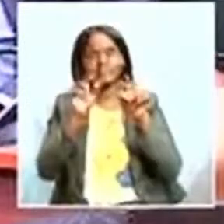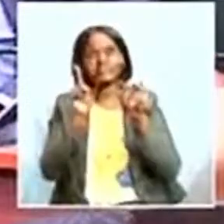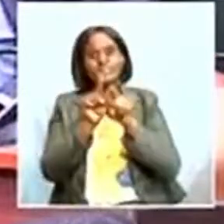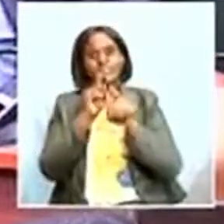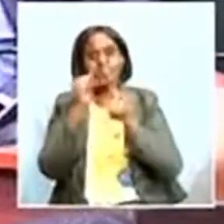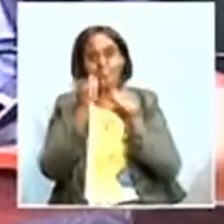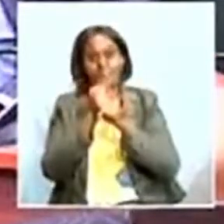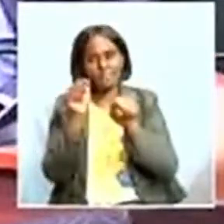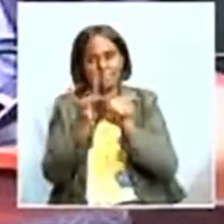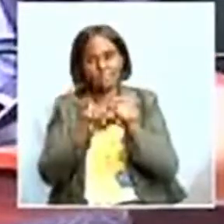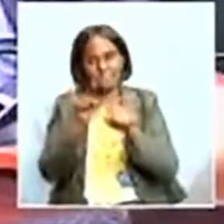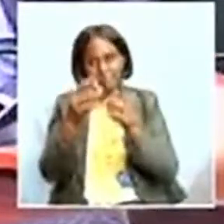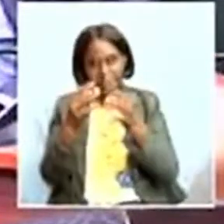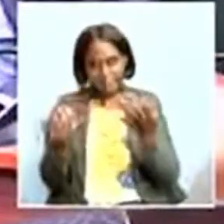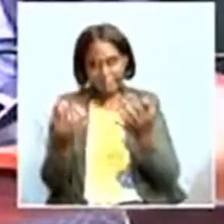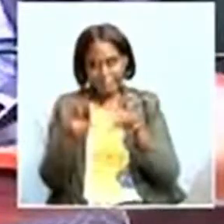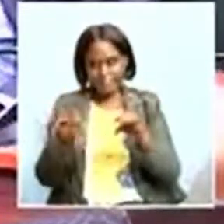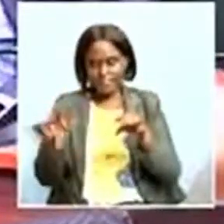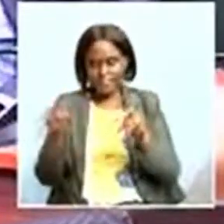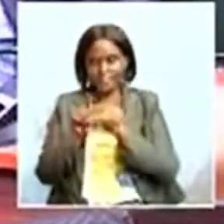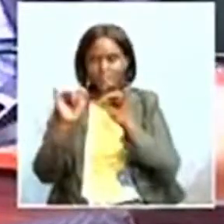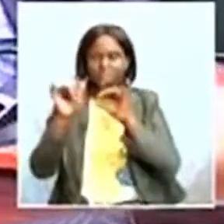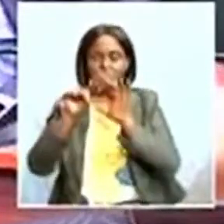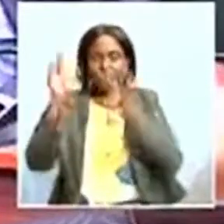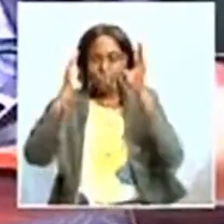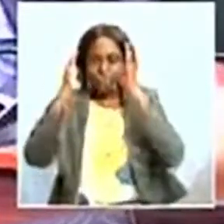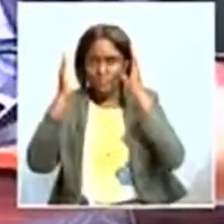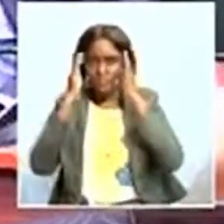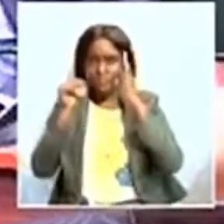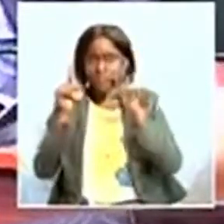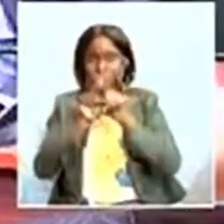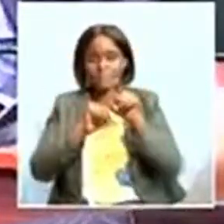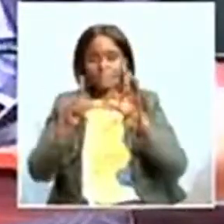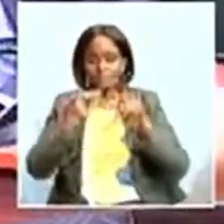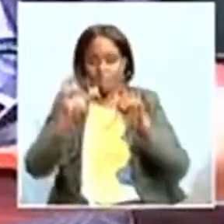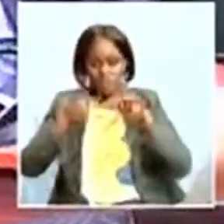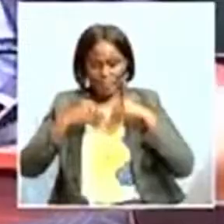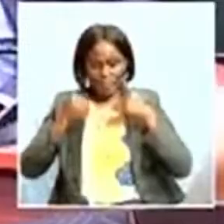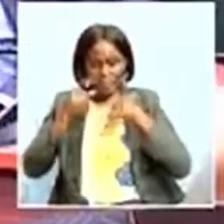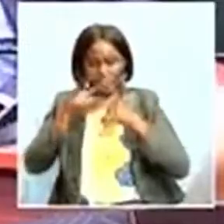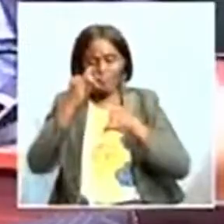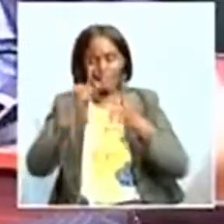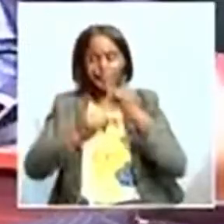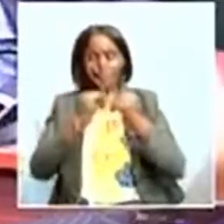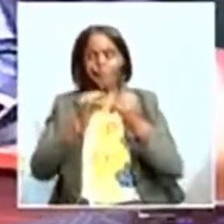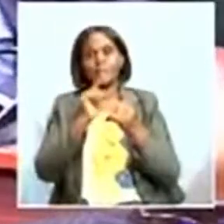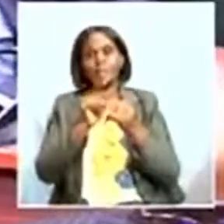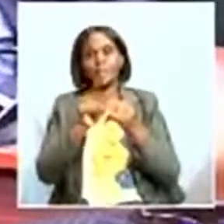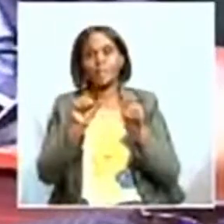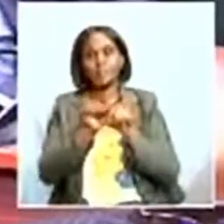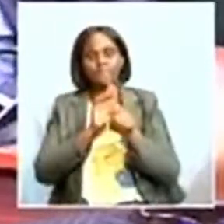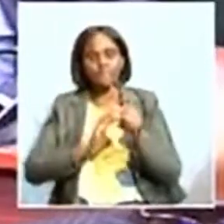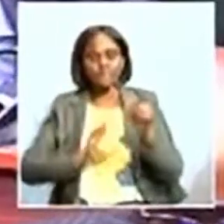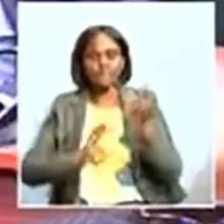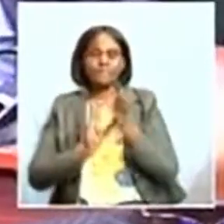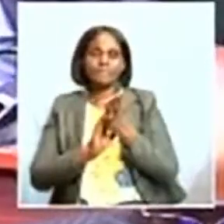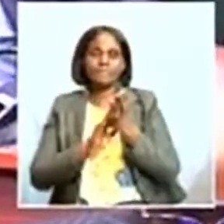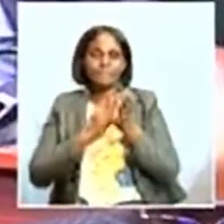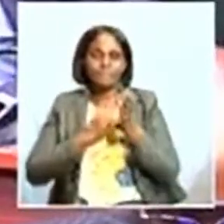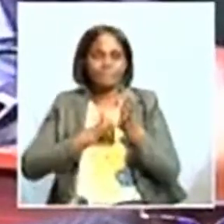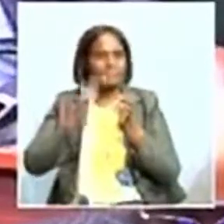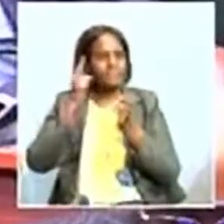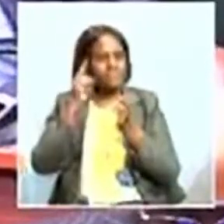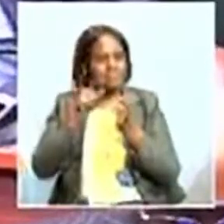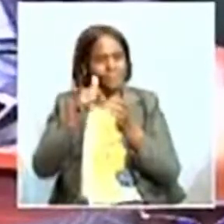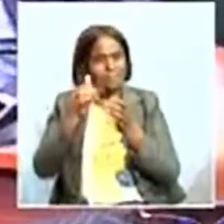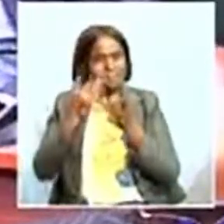and these kids are in the compound. It is unacceptable. We must finish this boarding school. I think you still remember